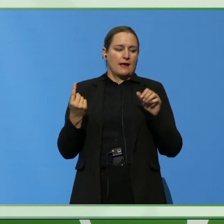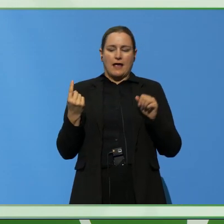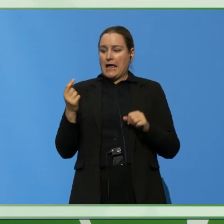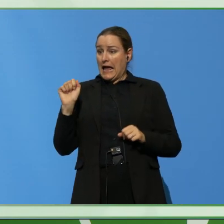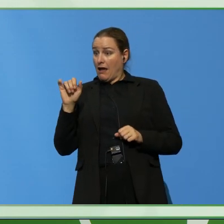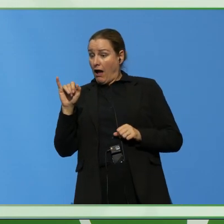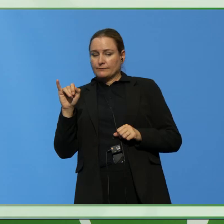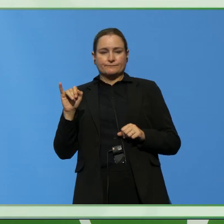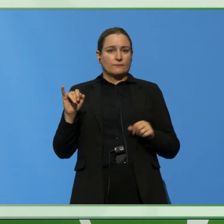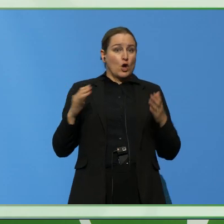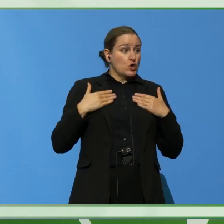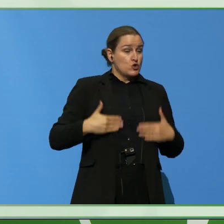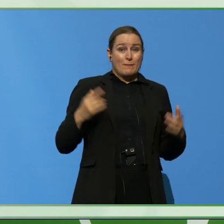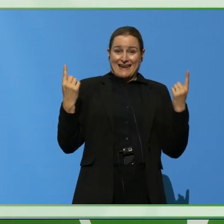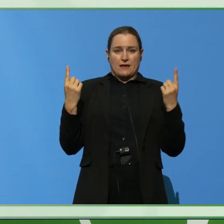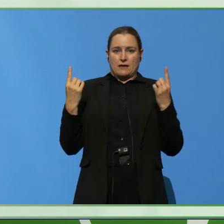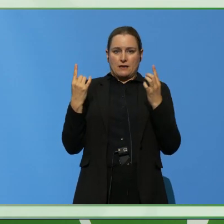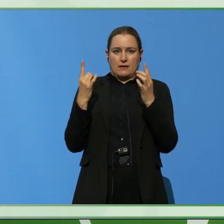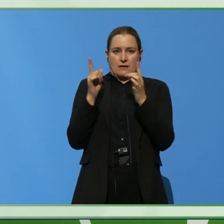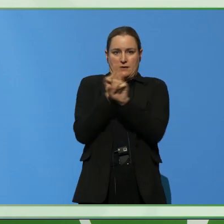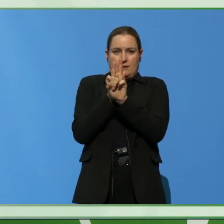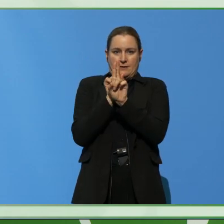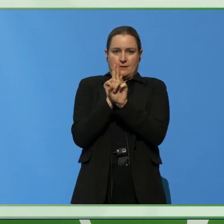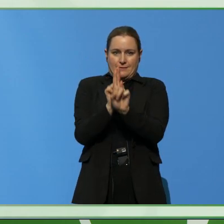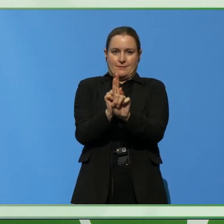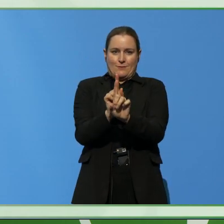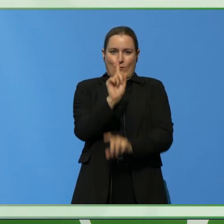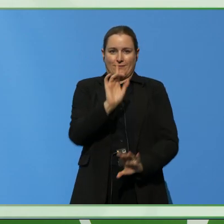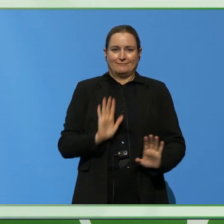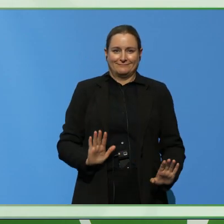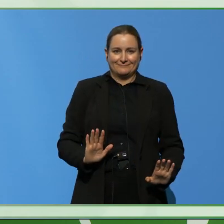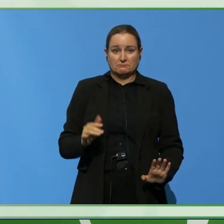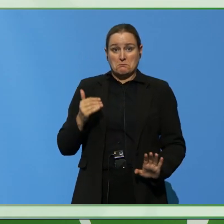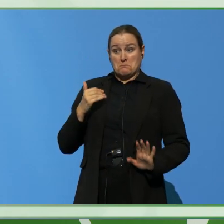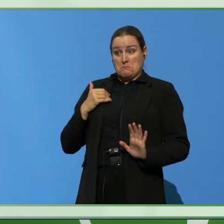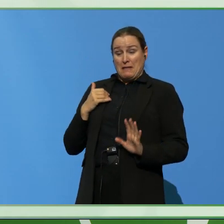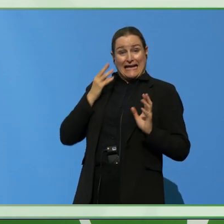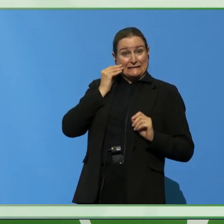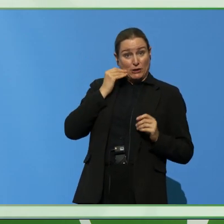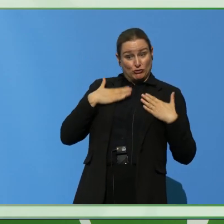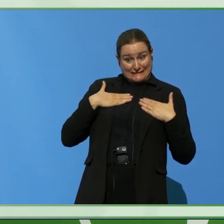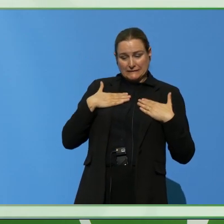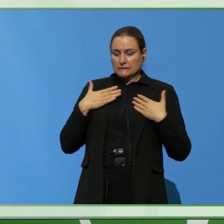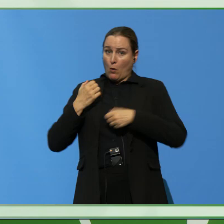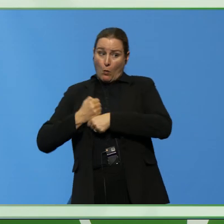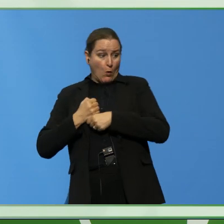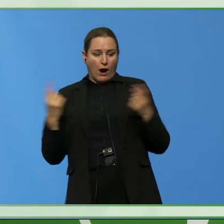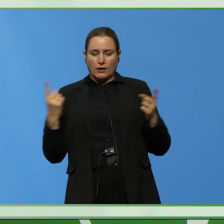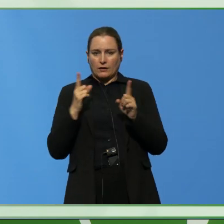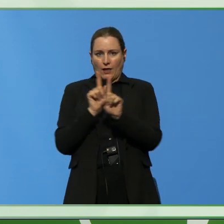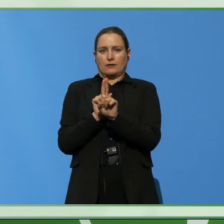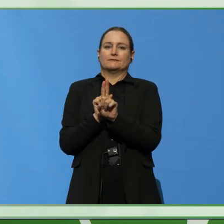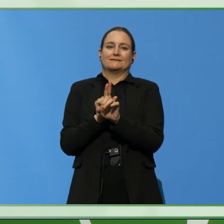join together. For me, it was my lived experience and my work. So I left and I launched Africa's